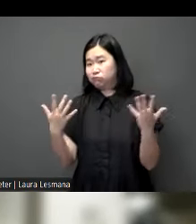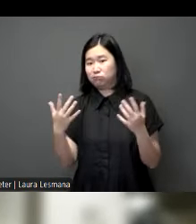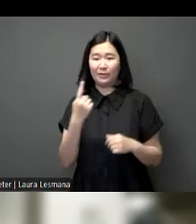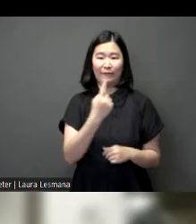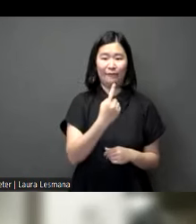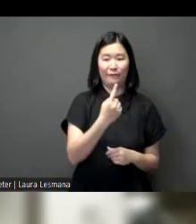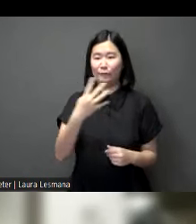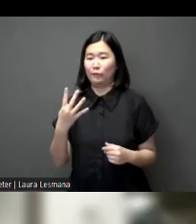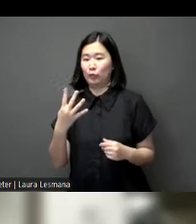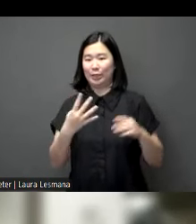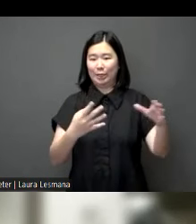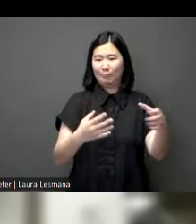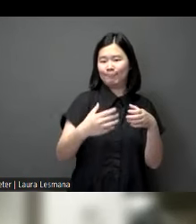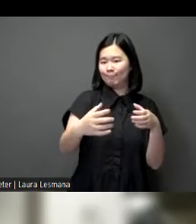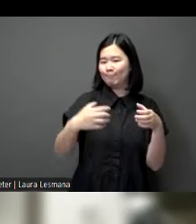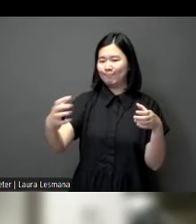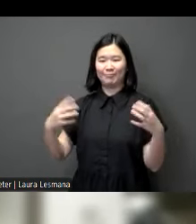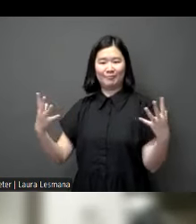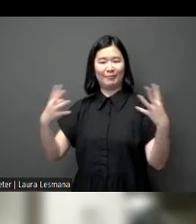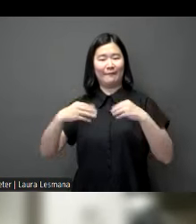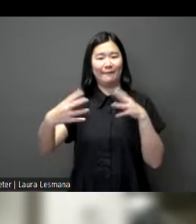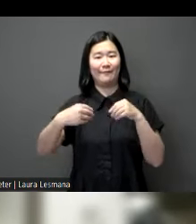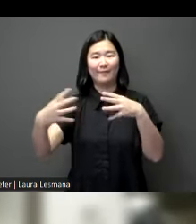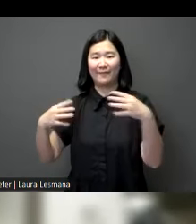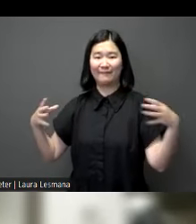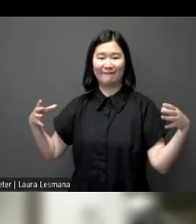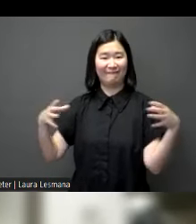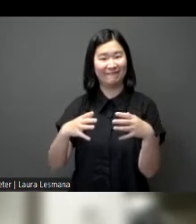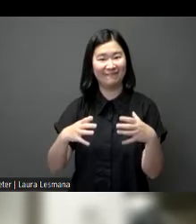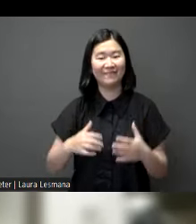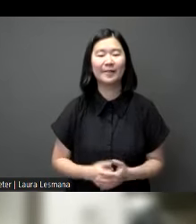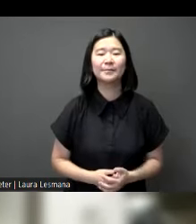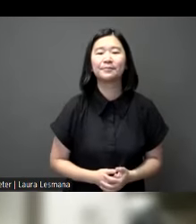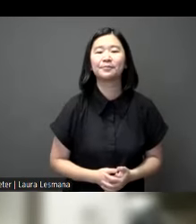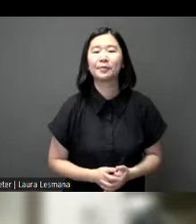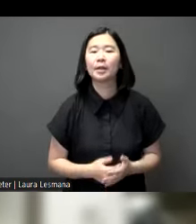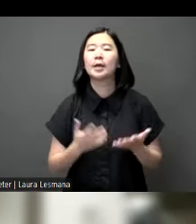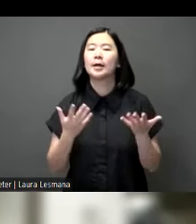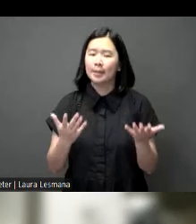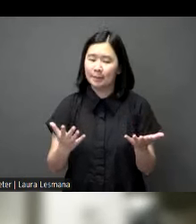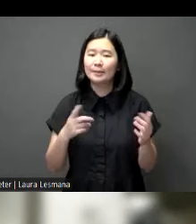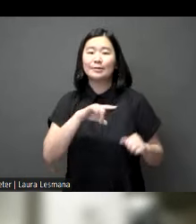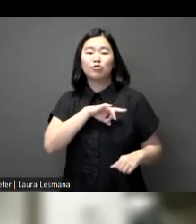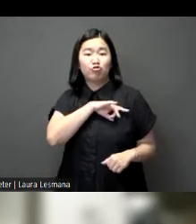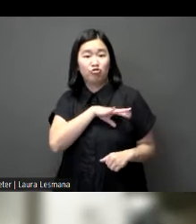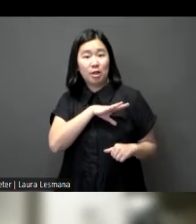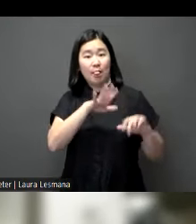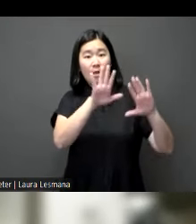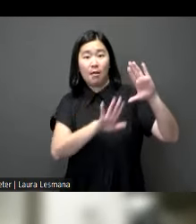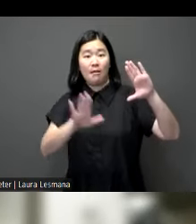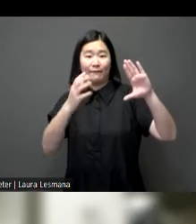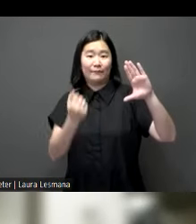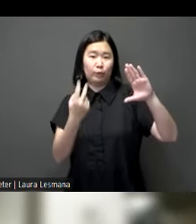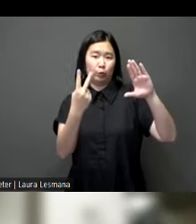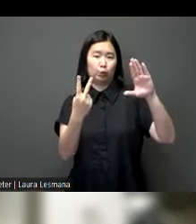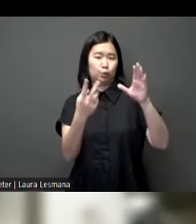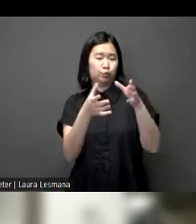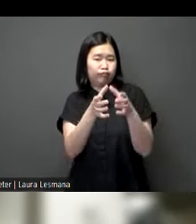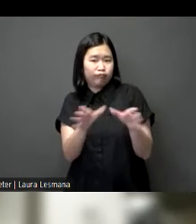are areas or regions in Chile that are located at the extreme of the extreme easterly